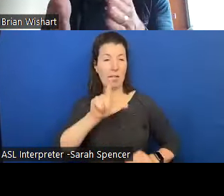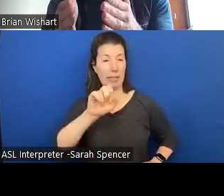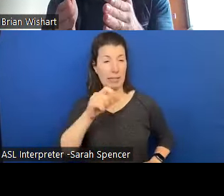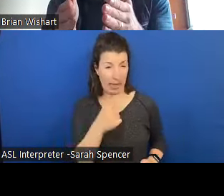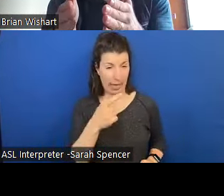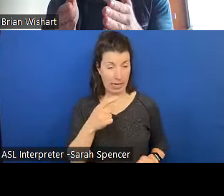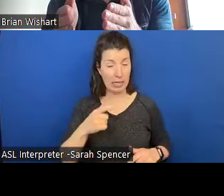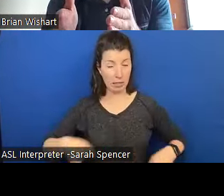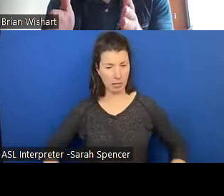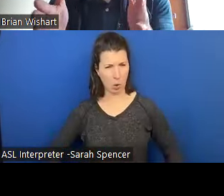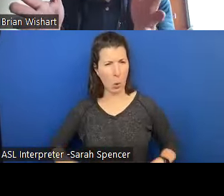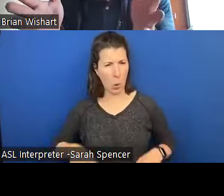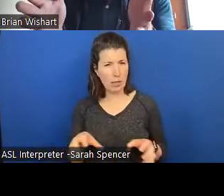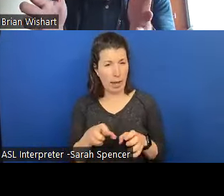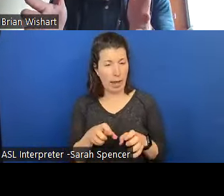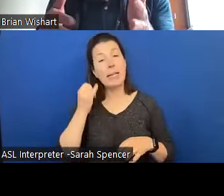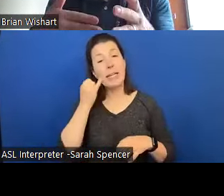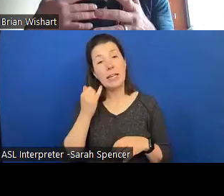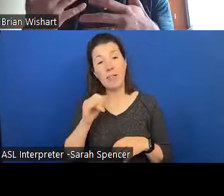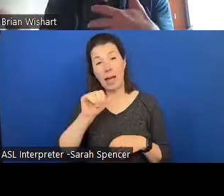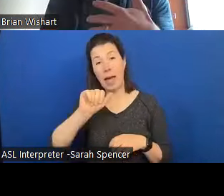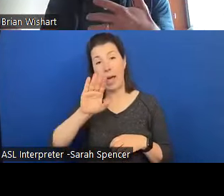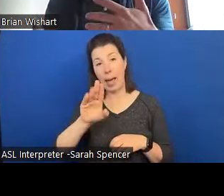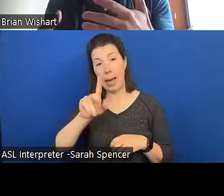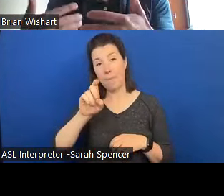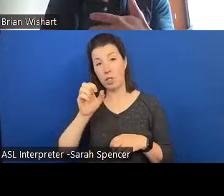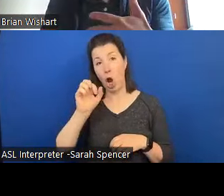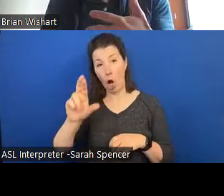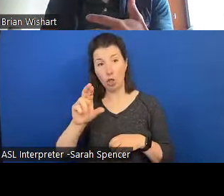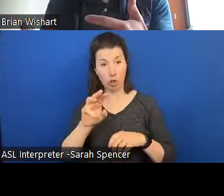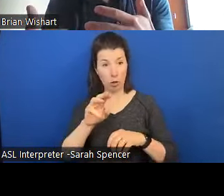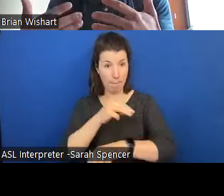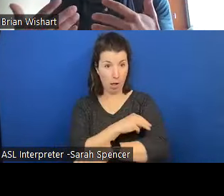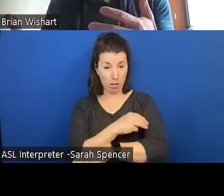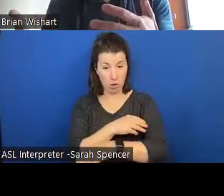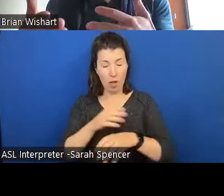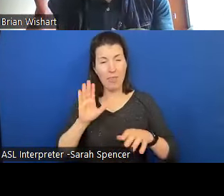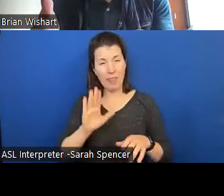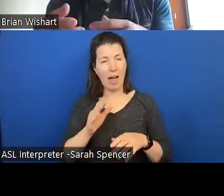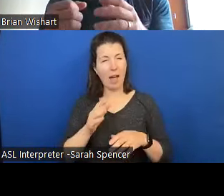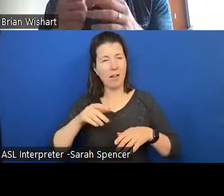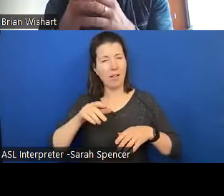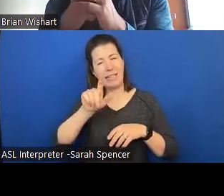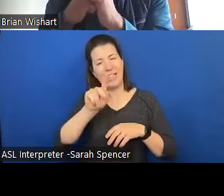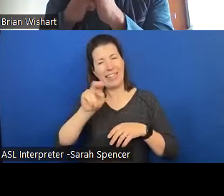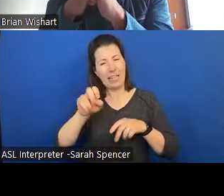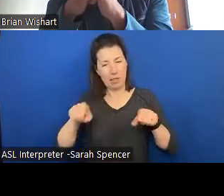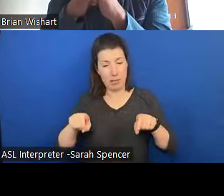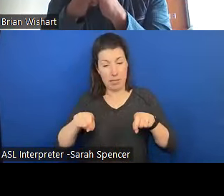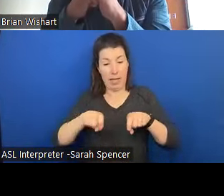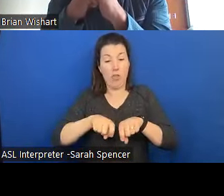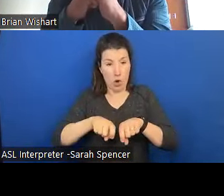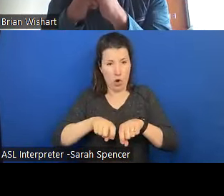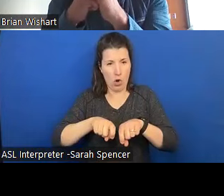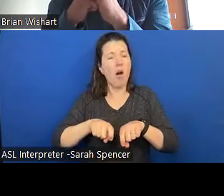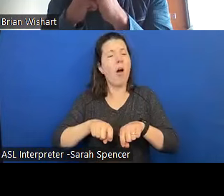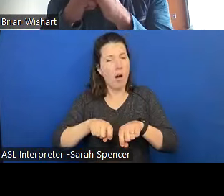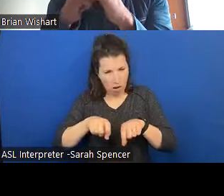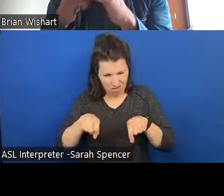that bring the knees together and are not standing at a typical time period, are at risk of not developing fully that hip